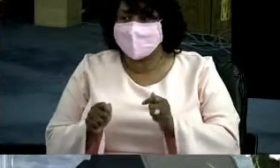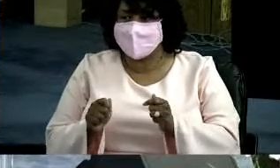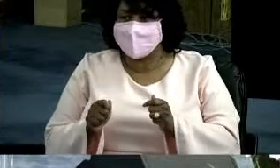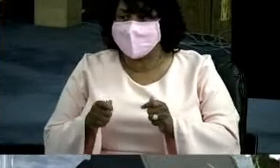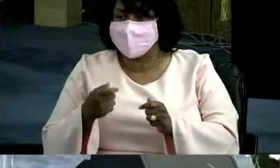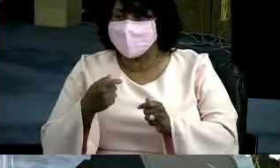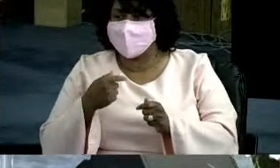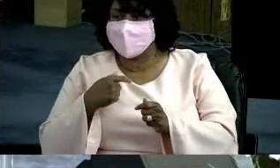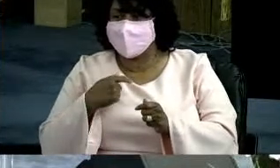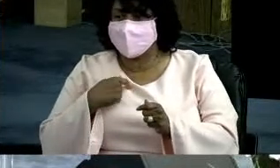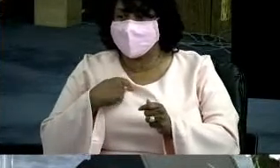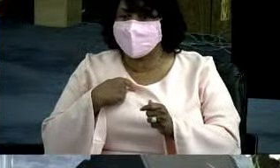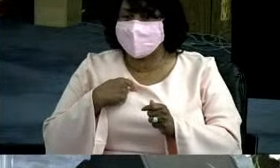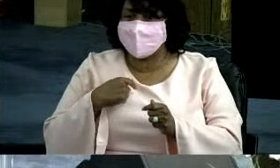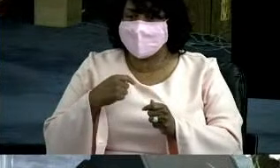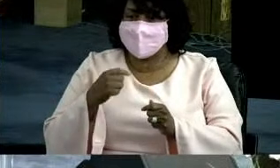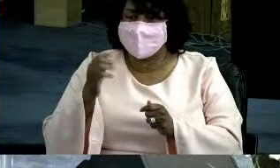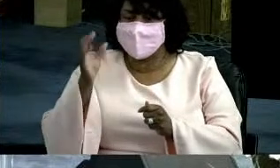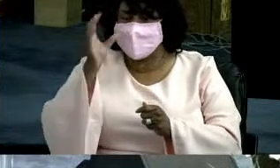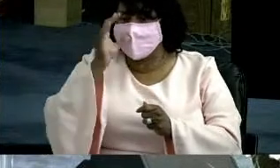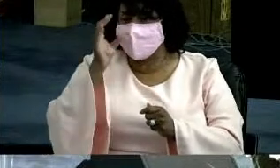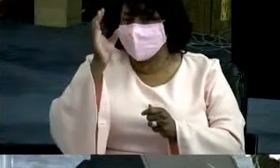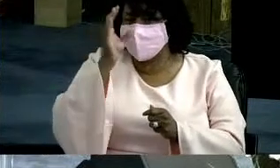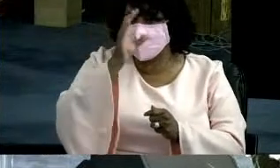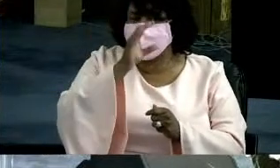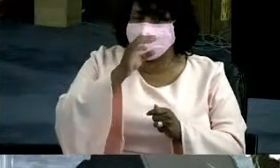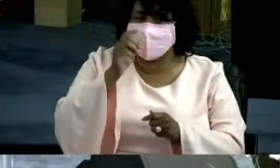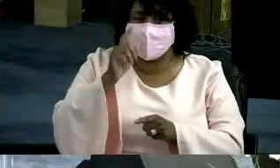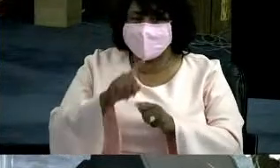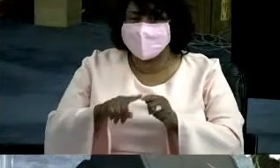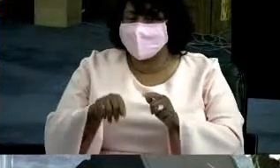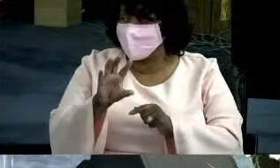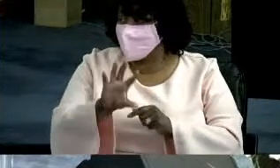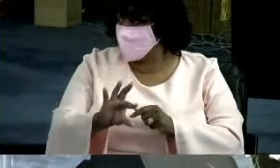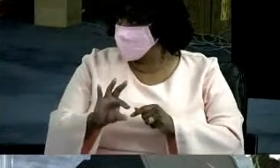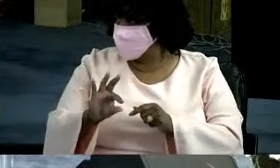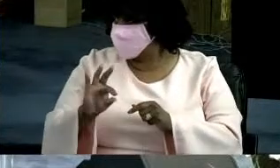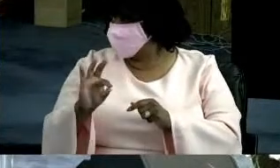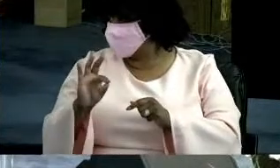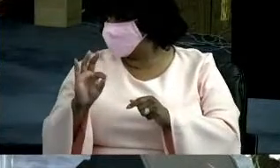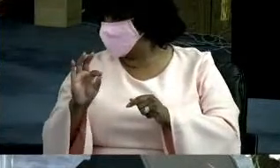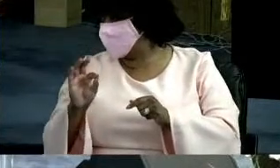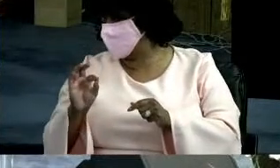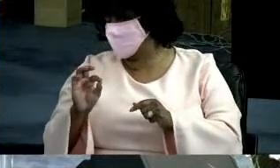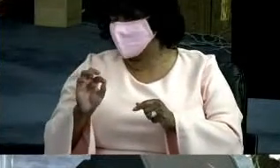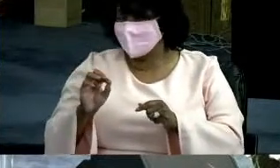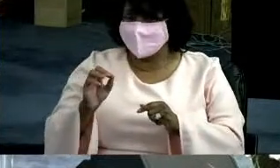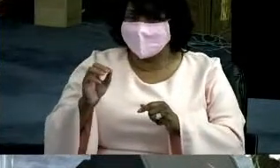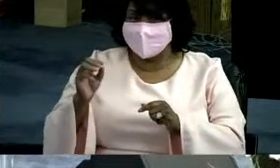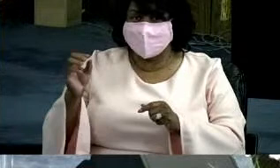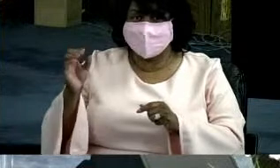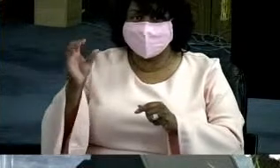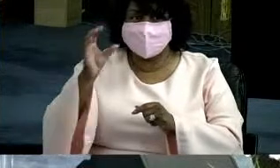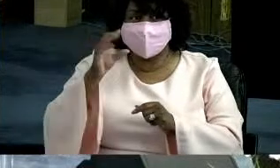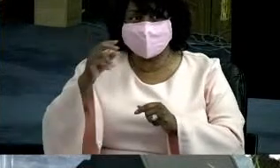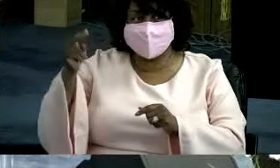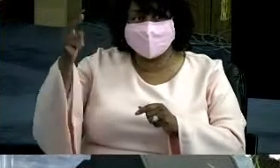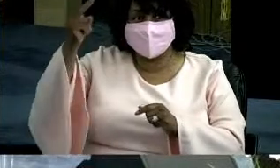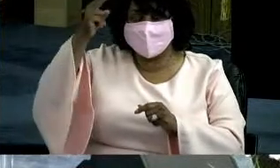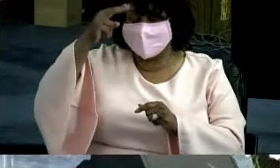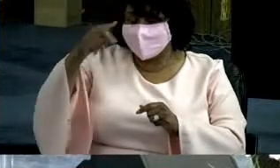I searched all over, couldn't find nobody. I